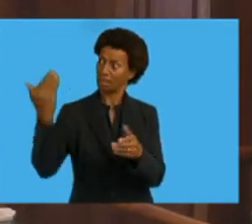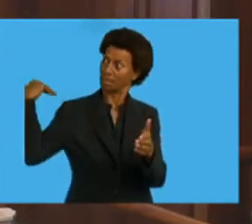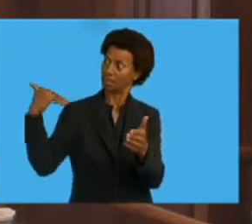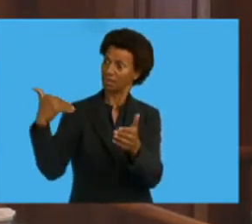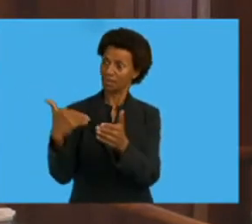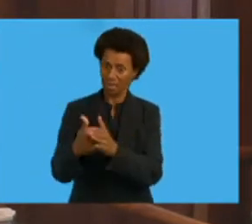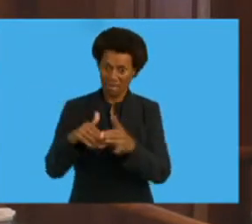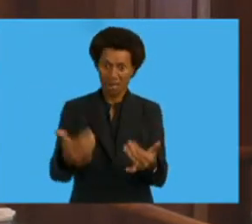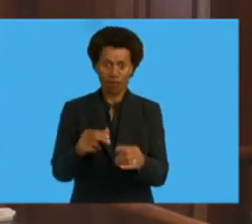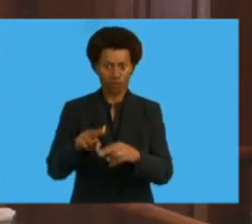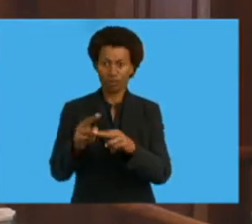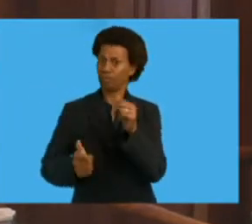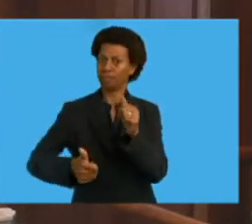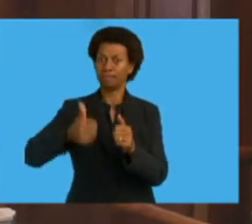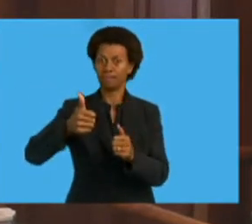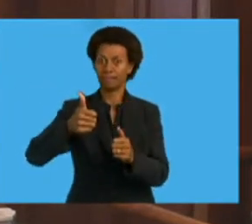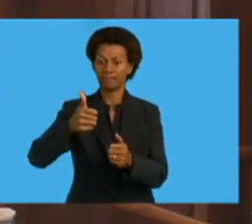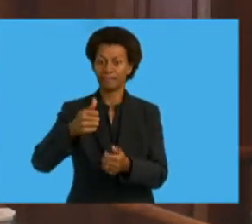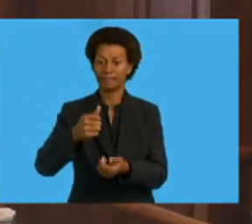the economic settings right.